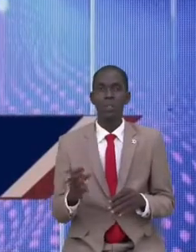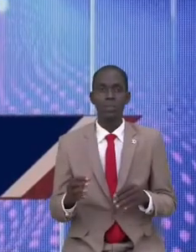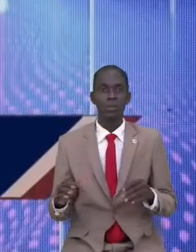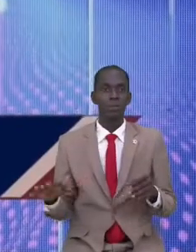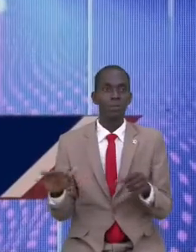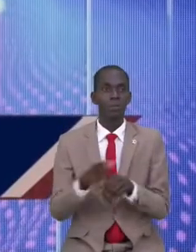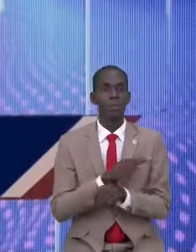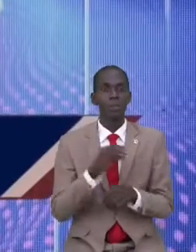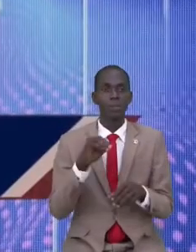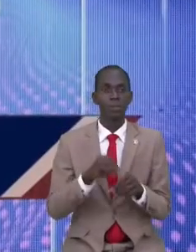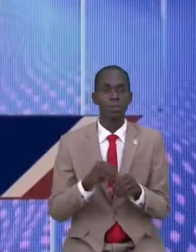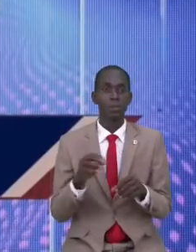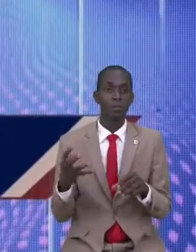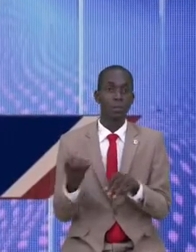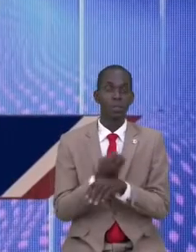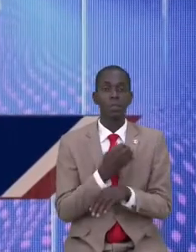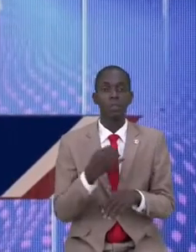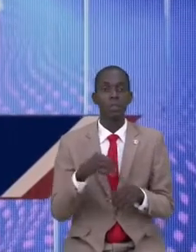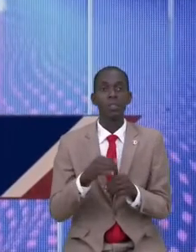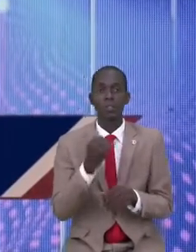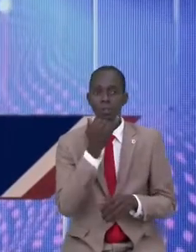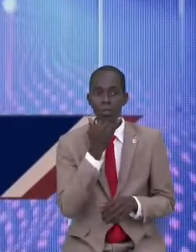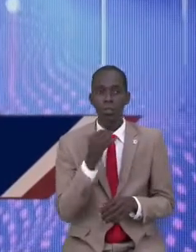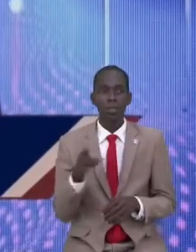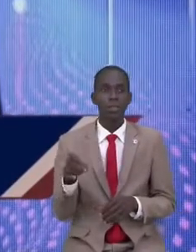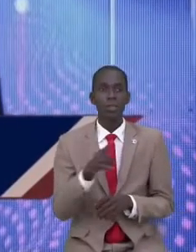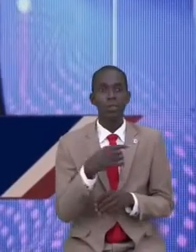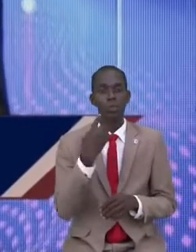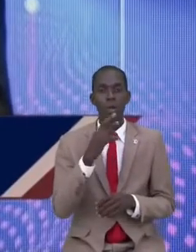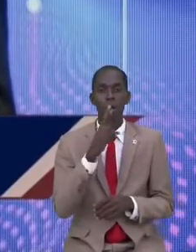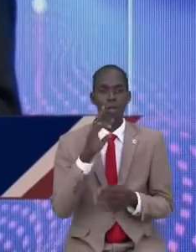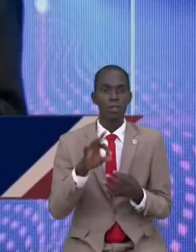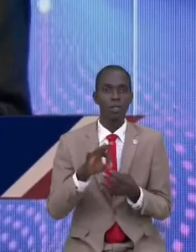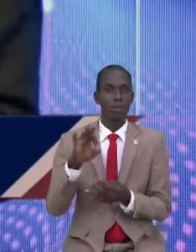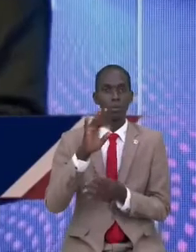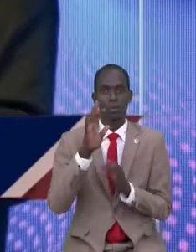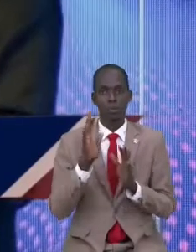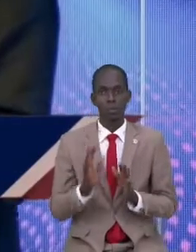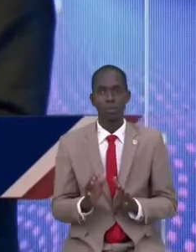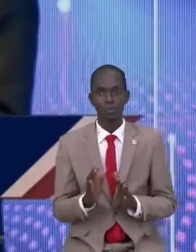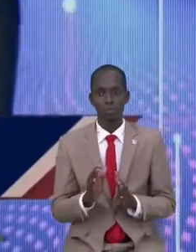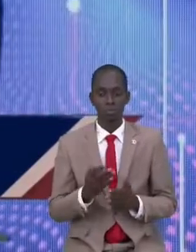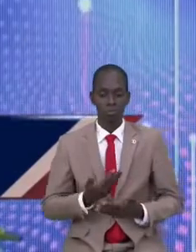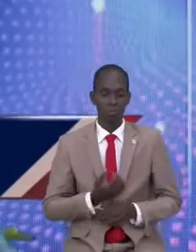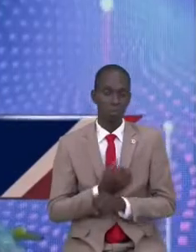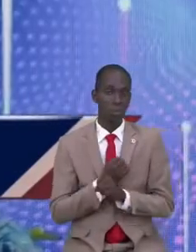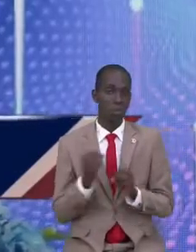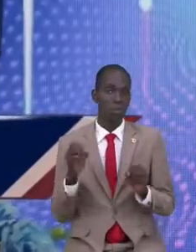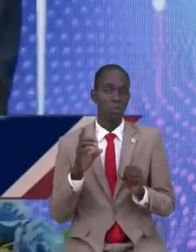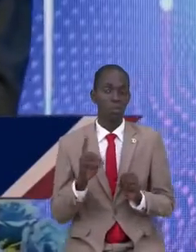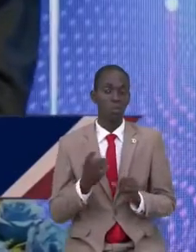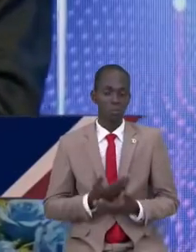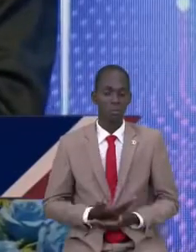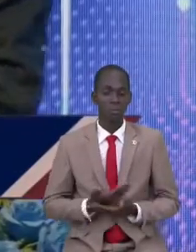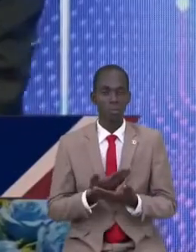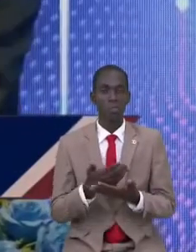a fault, ye that are spiritual, born again,